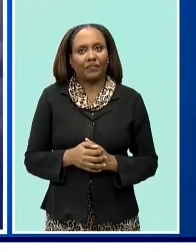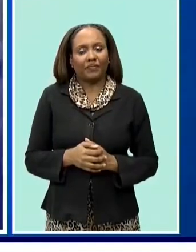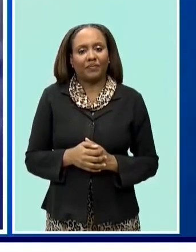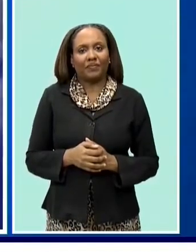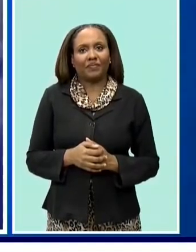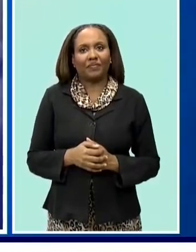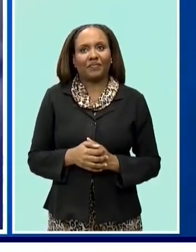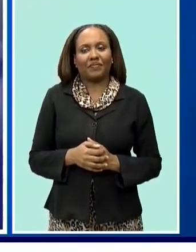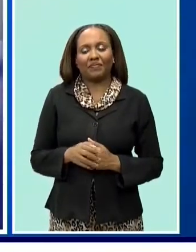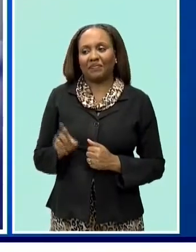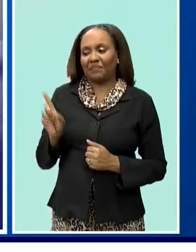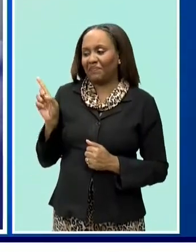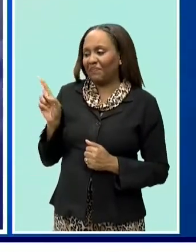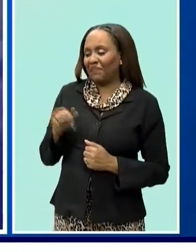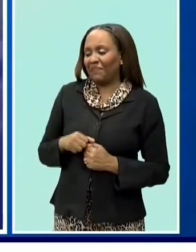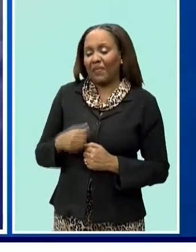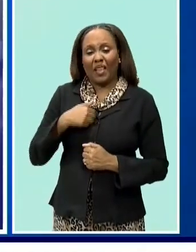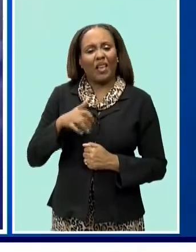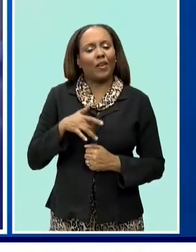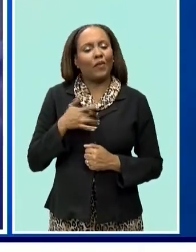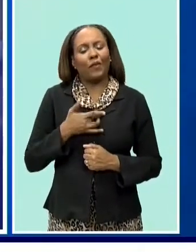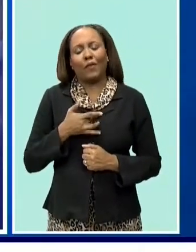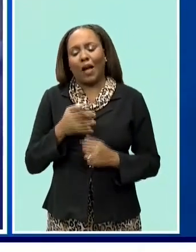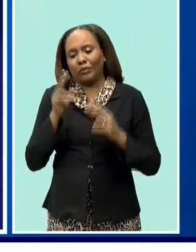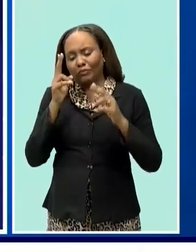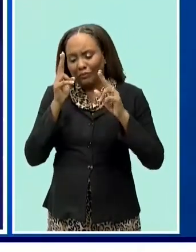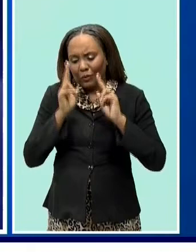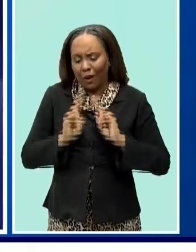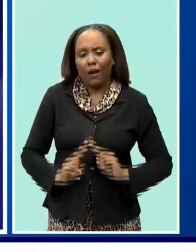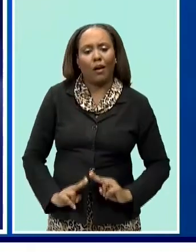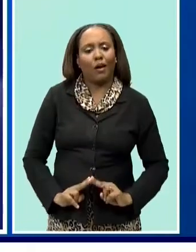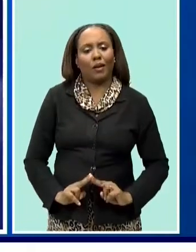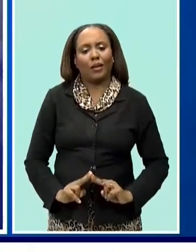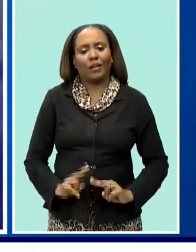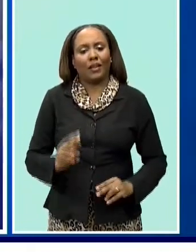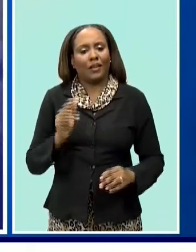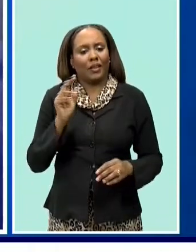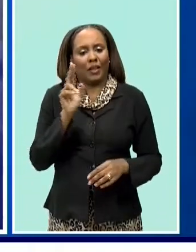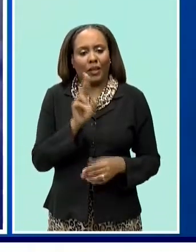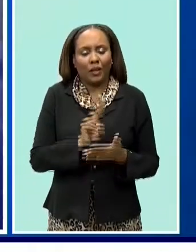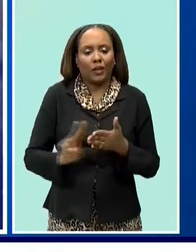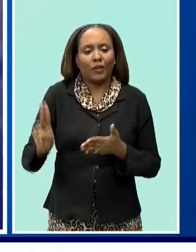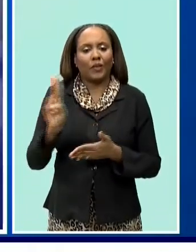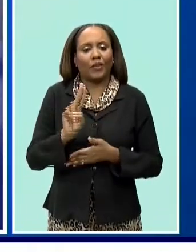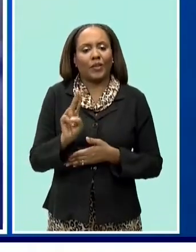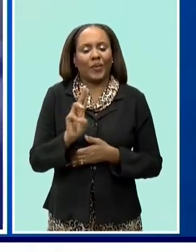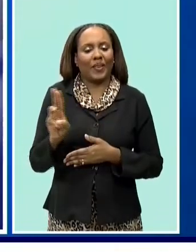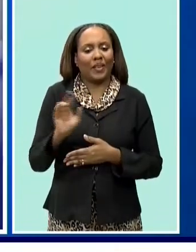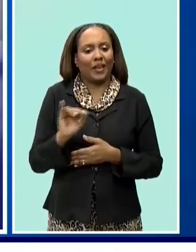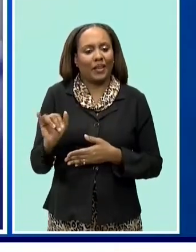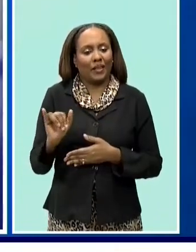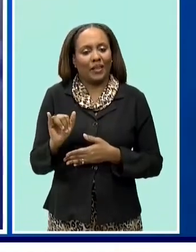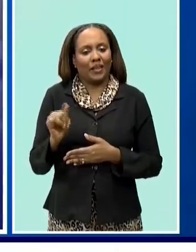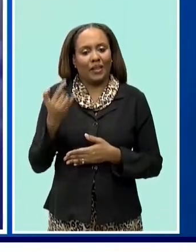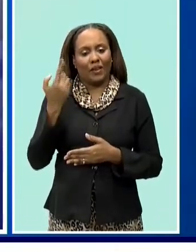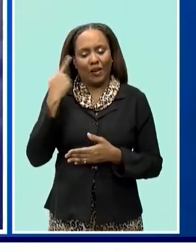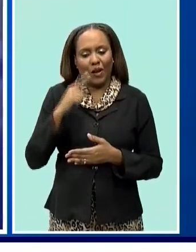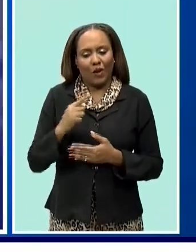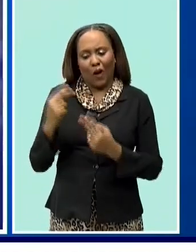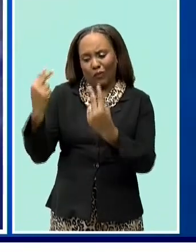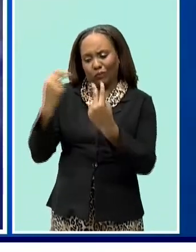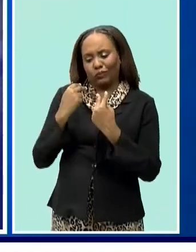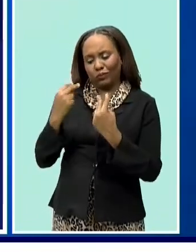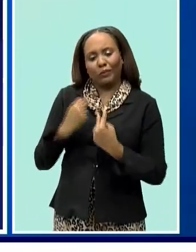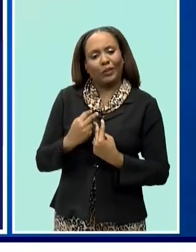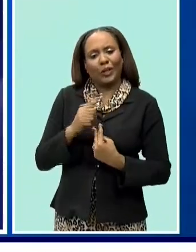feel quite honored to be recognized in this way, and I want to say thanks to the University of the West Indies and the people of the Caribbean for seeing my work